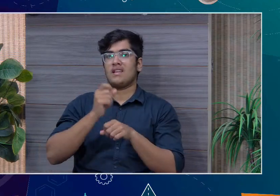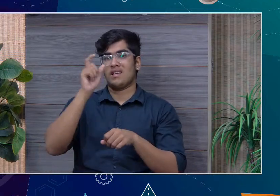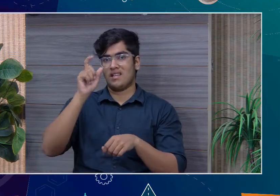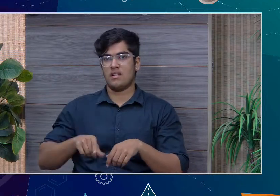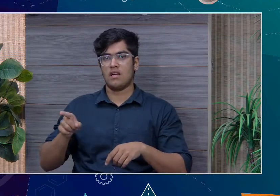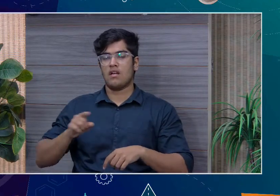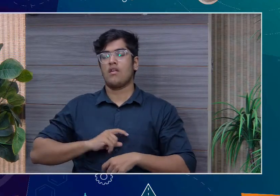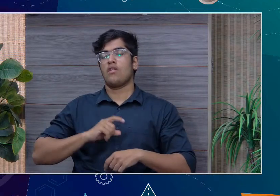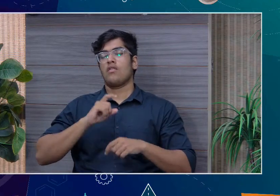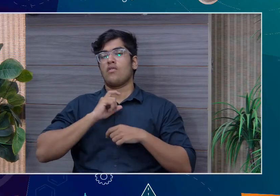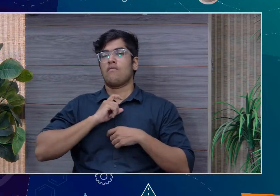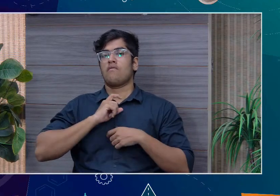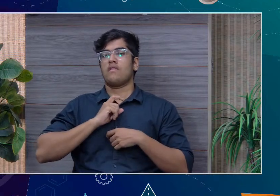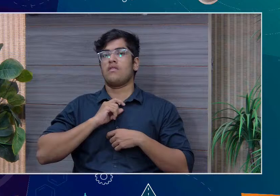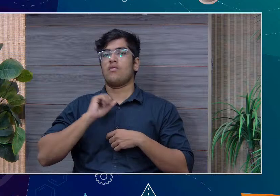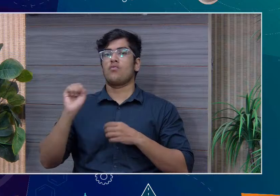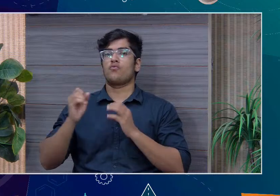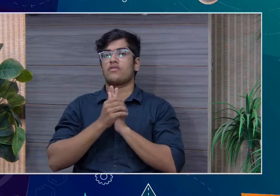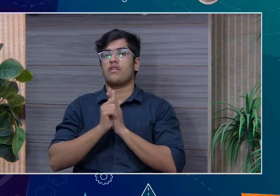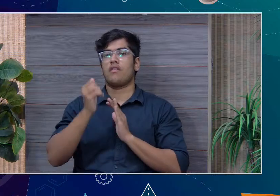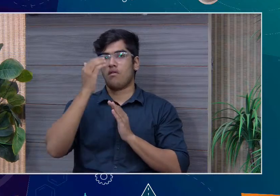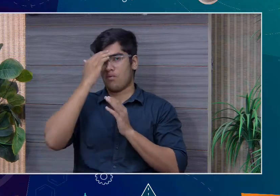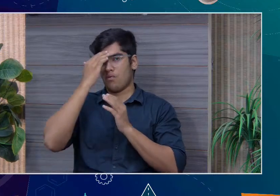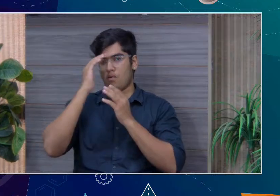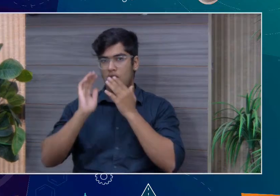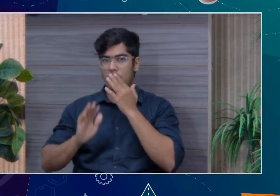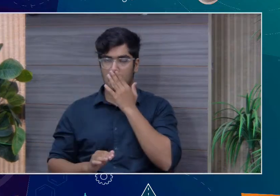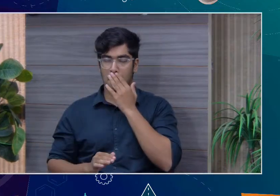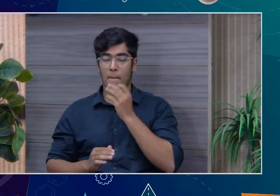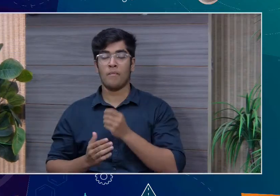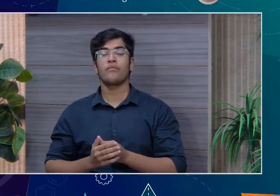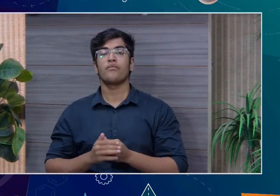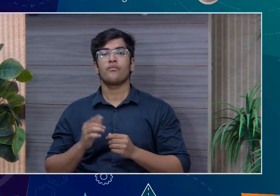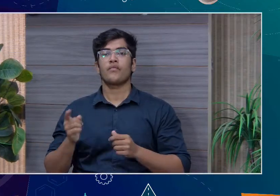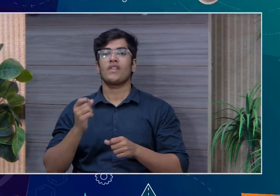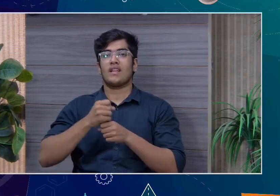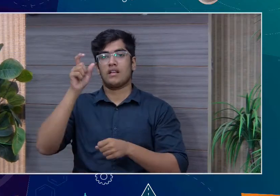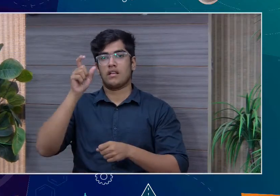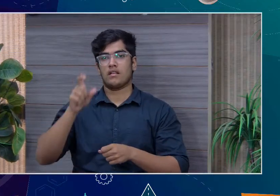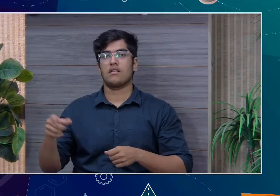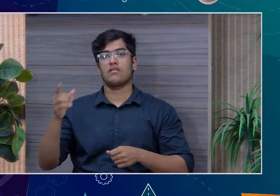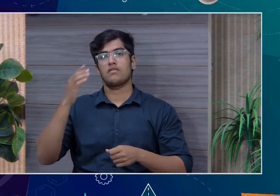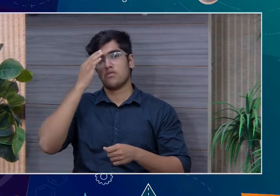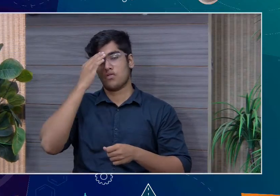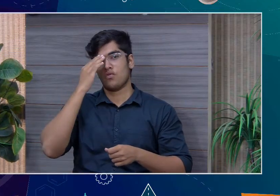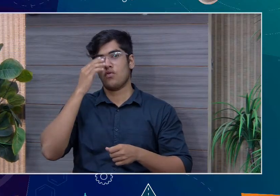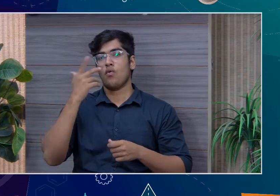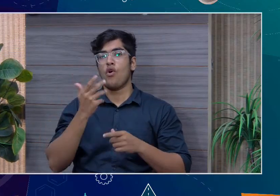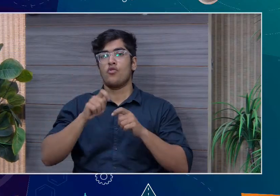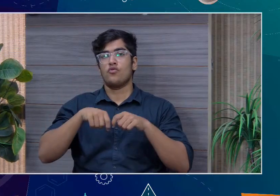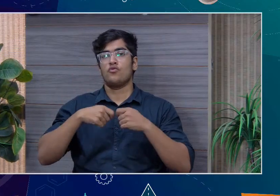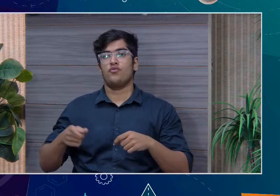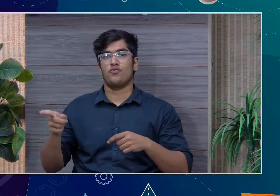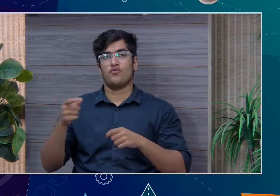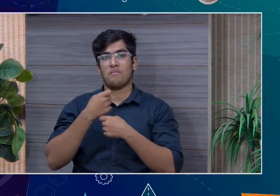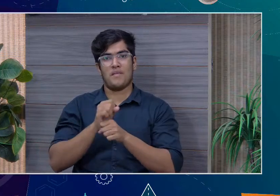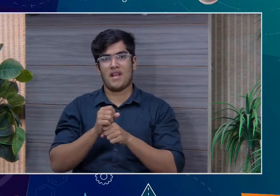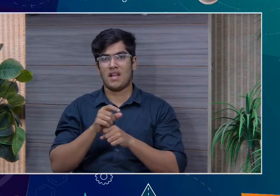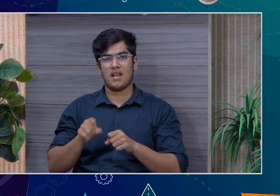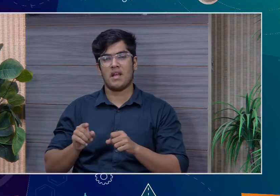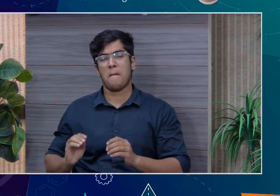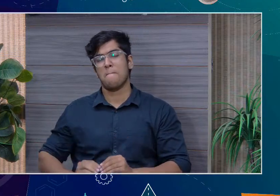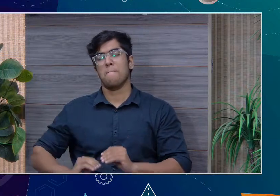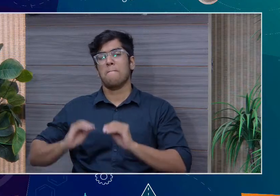had confidence in his skills, that Mr. Gessler knew that the shoes which he was making are much better